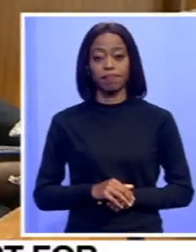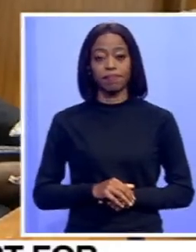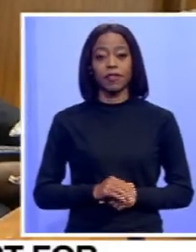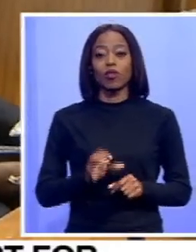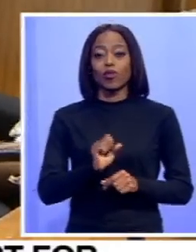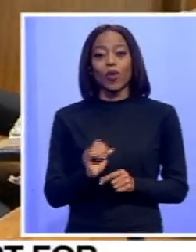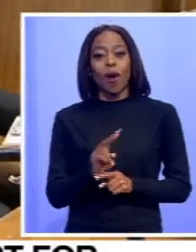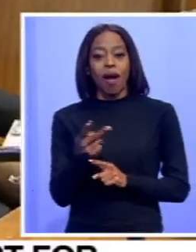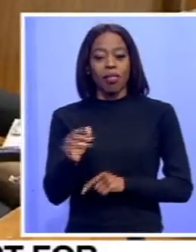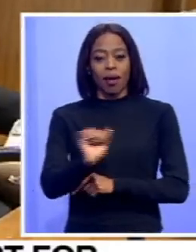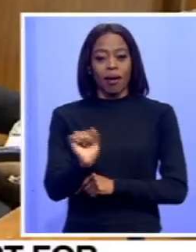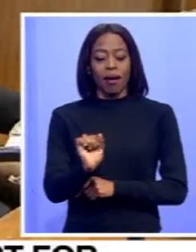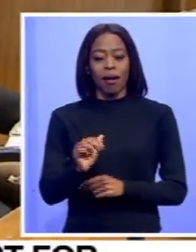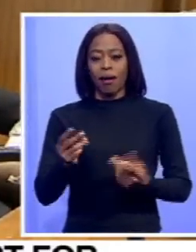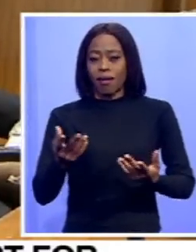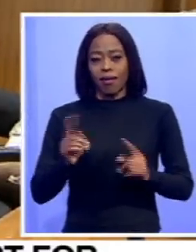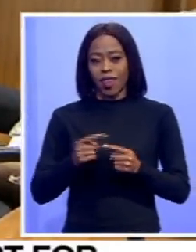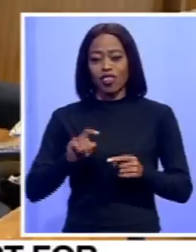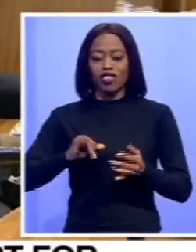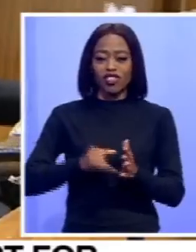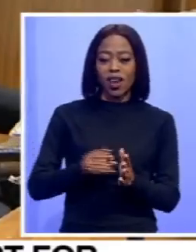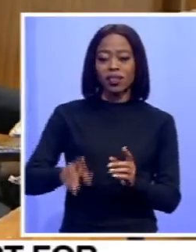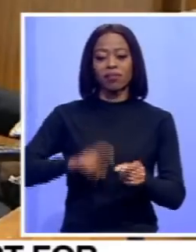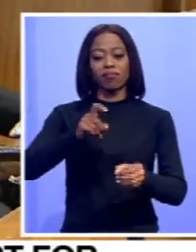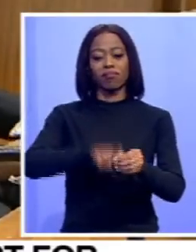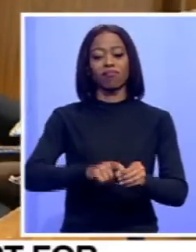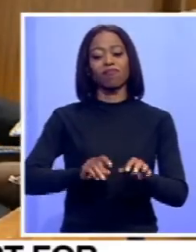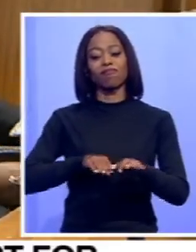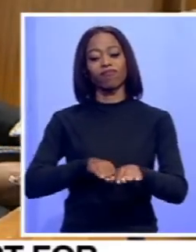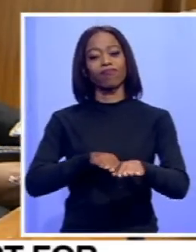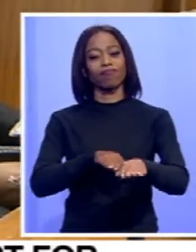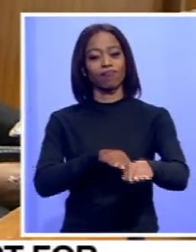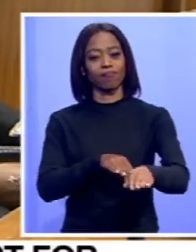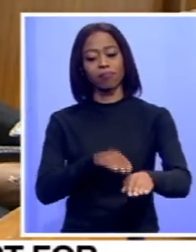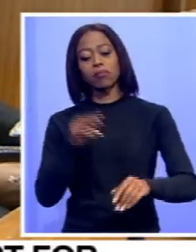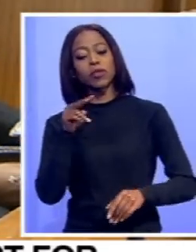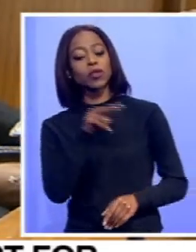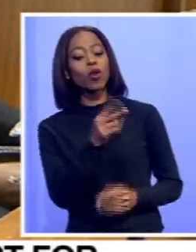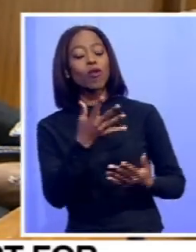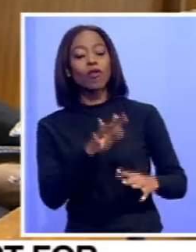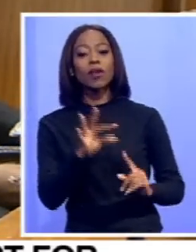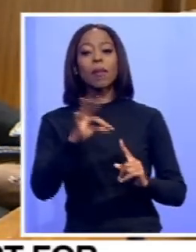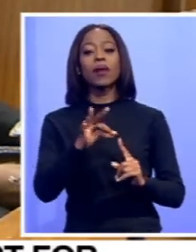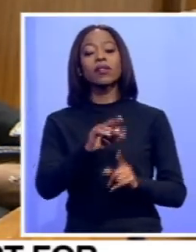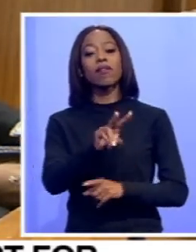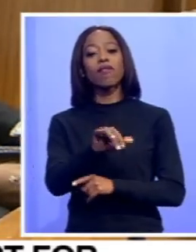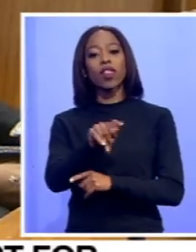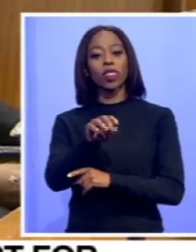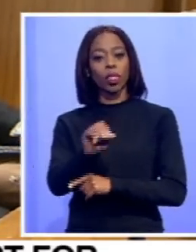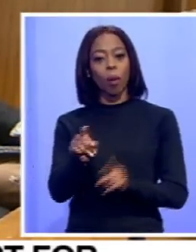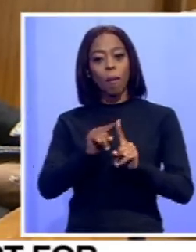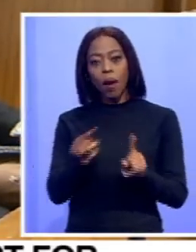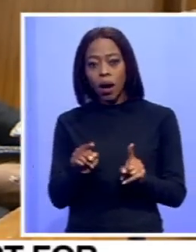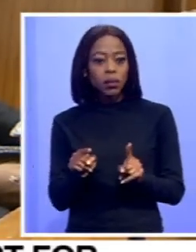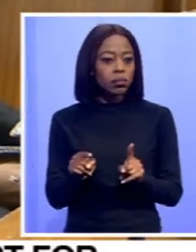any other vehicle to just join the convoy. Sub 11. He had seen the black Vito Mercedes vehicle, but did not see any